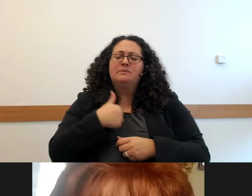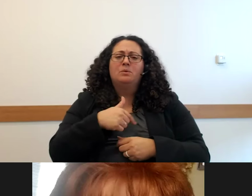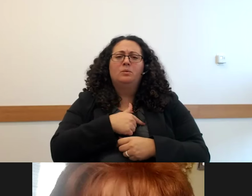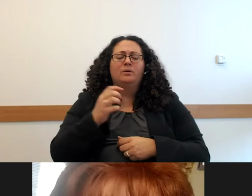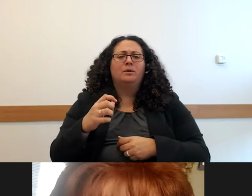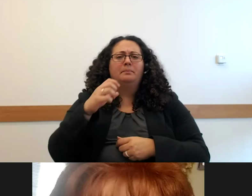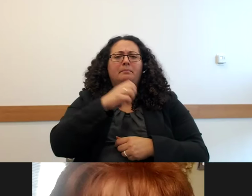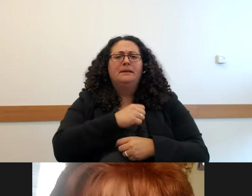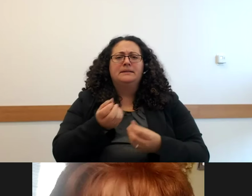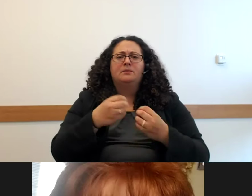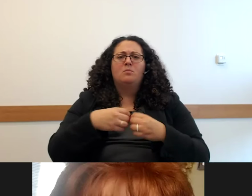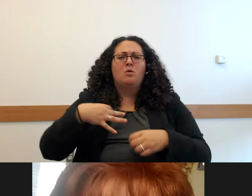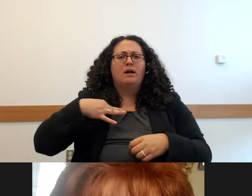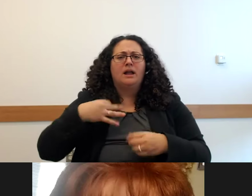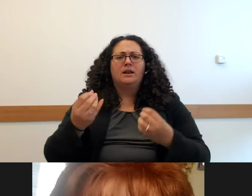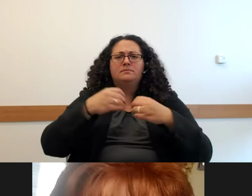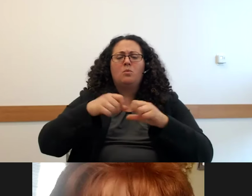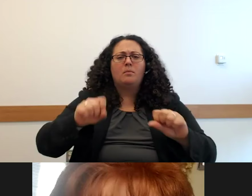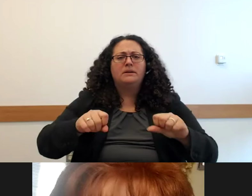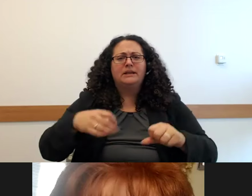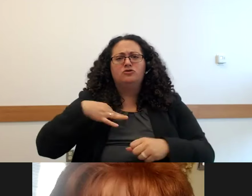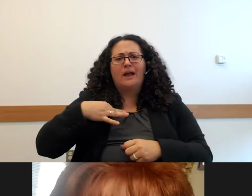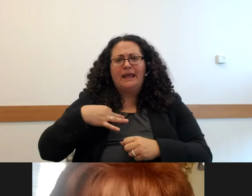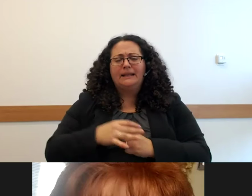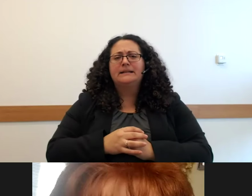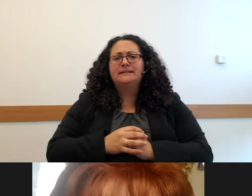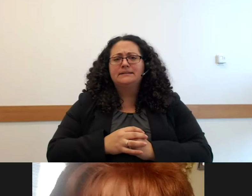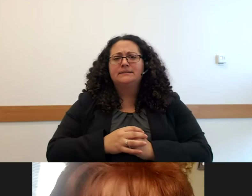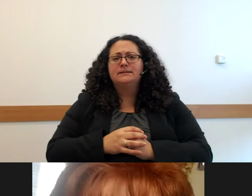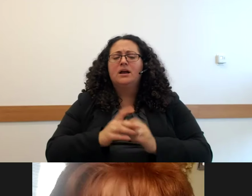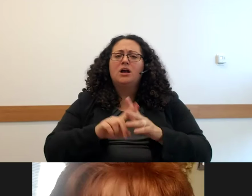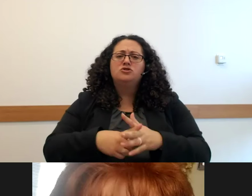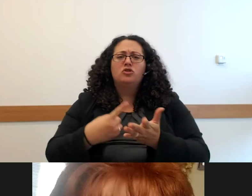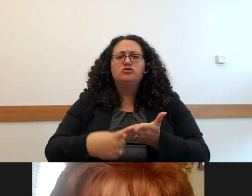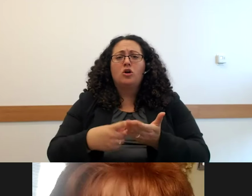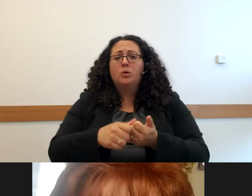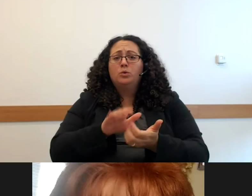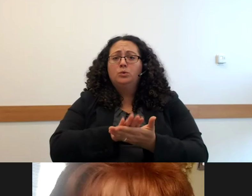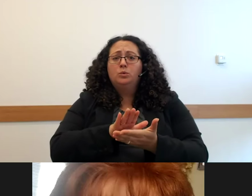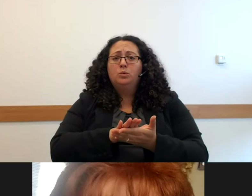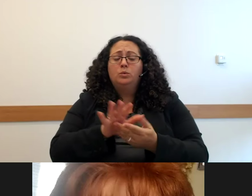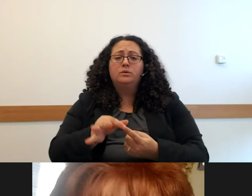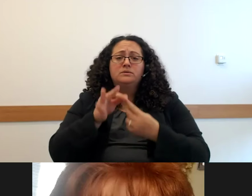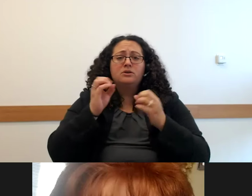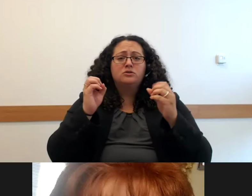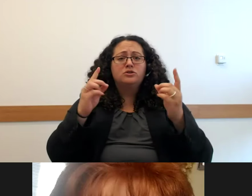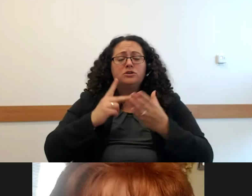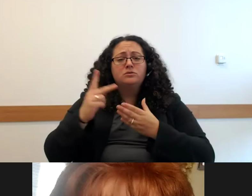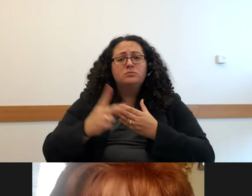missing more candidates, more potential candidates. So I started talking with schools, special education